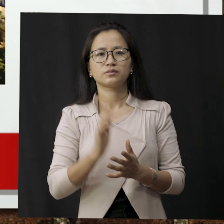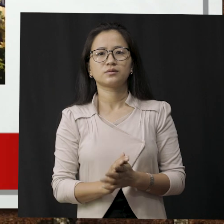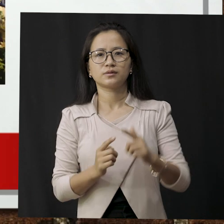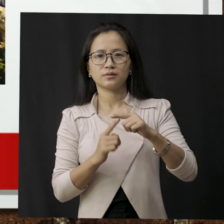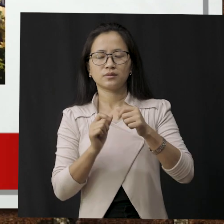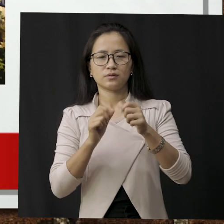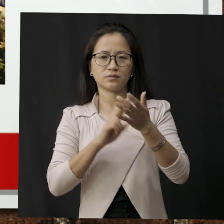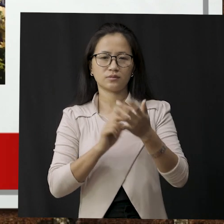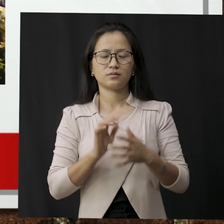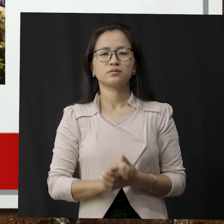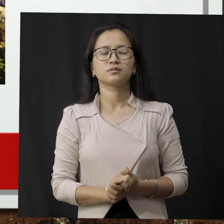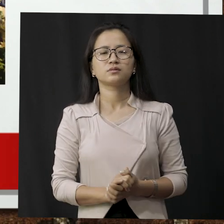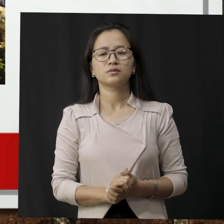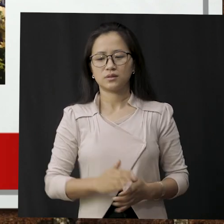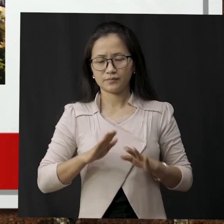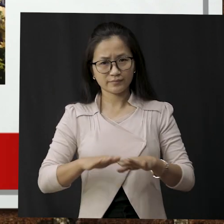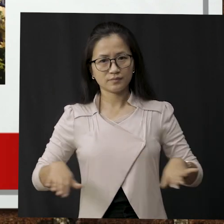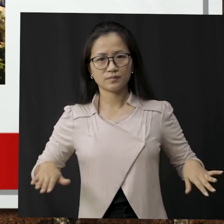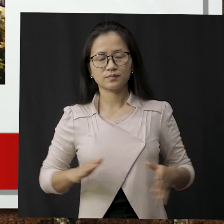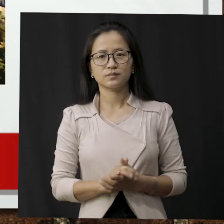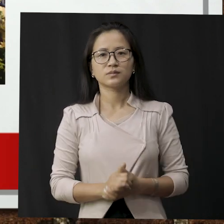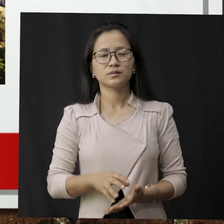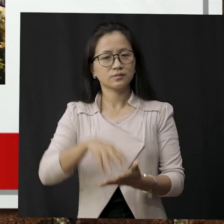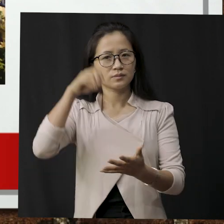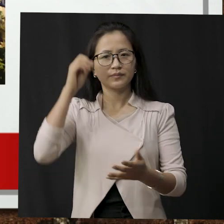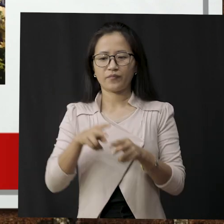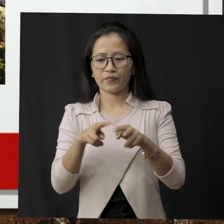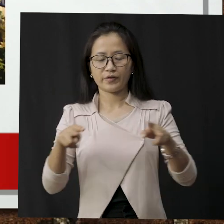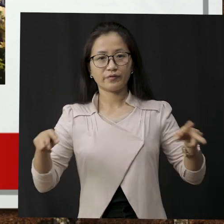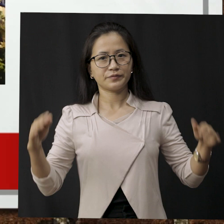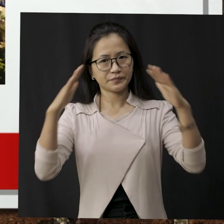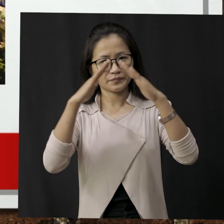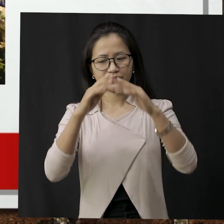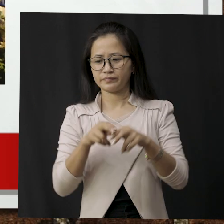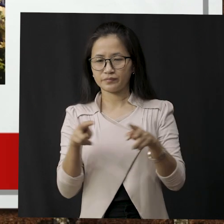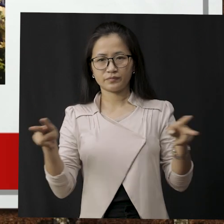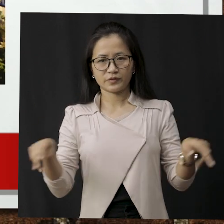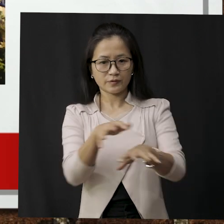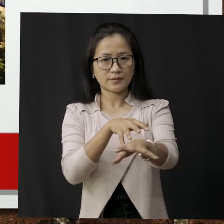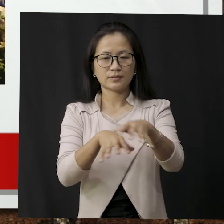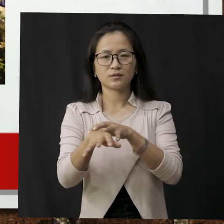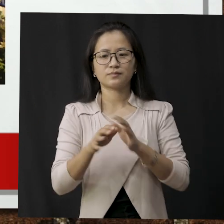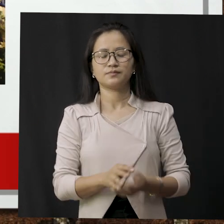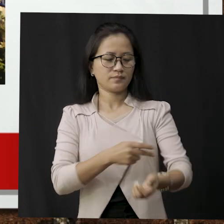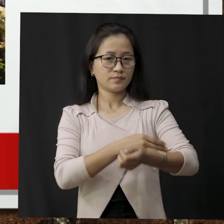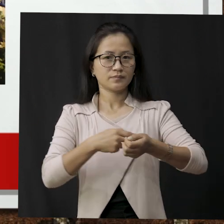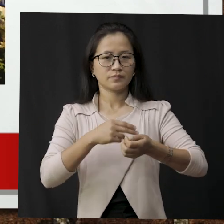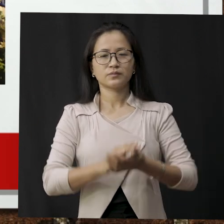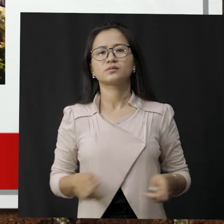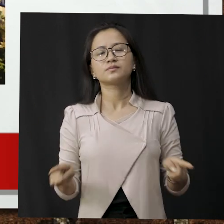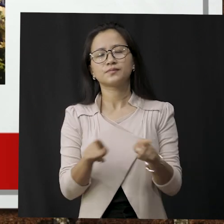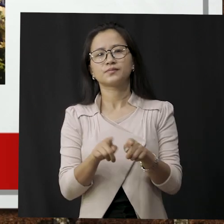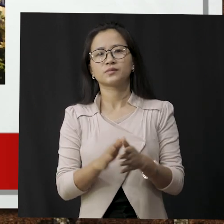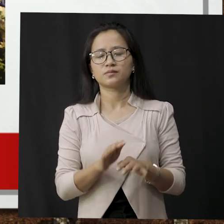Dani. And students will also learn different shelter for different animals, the names, as